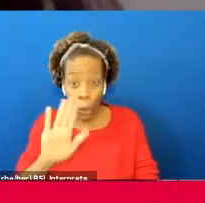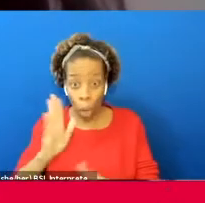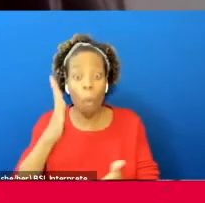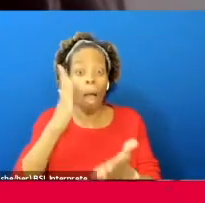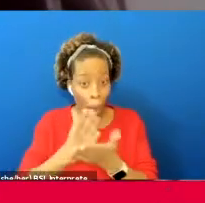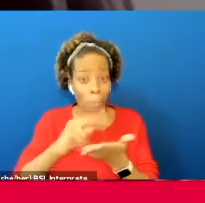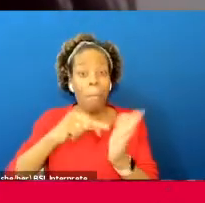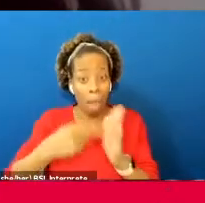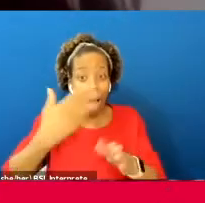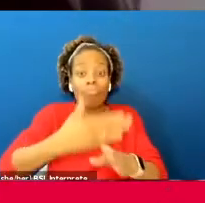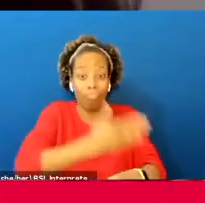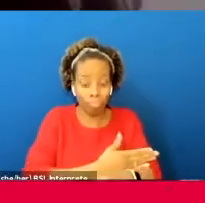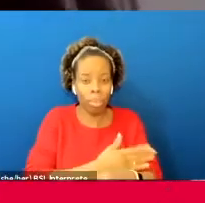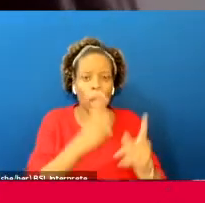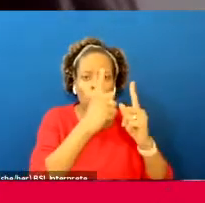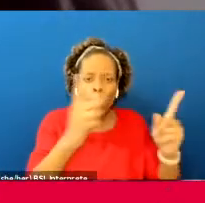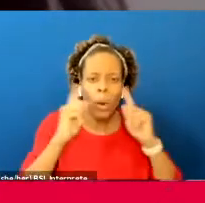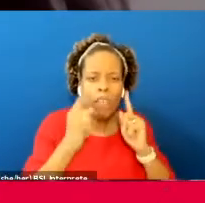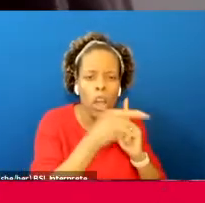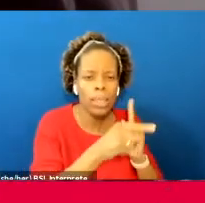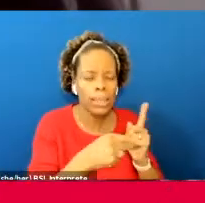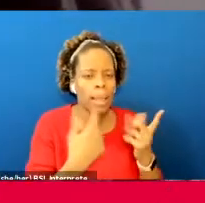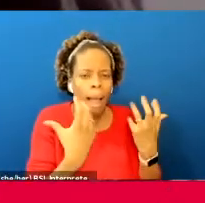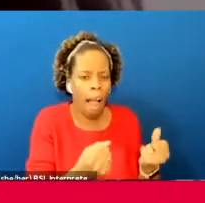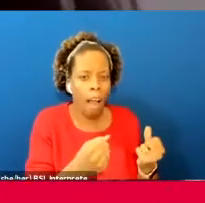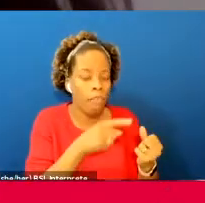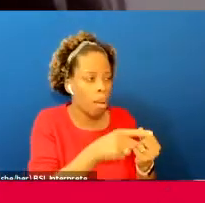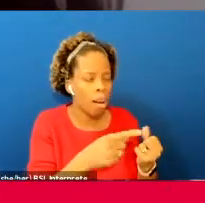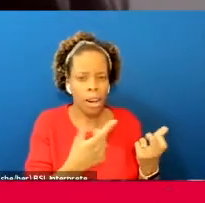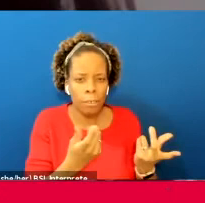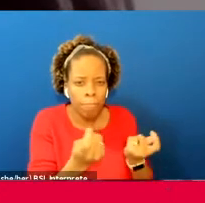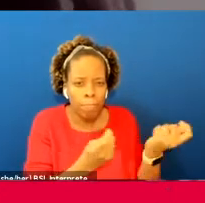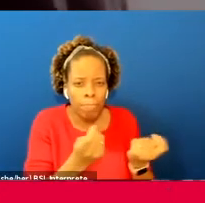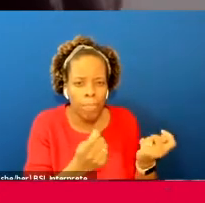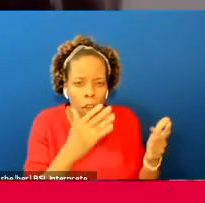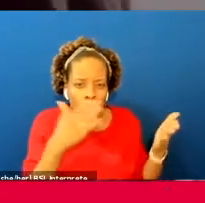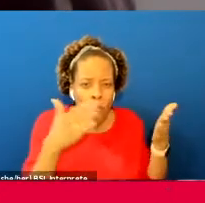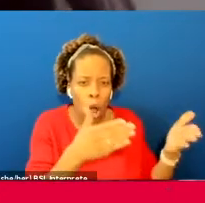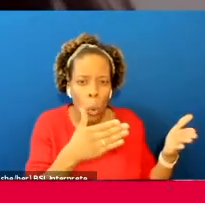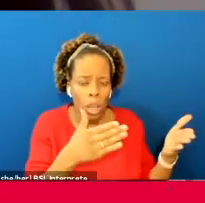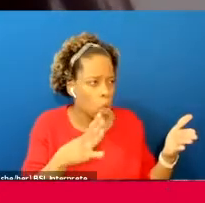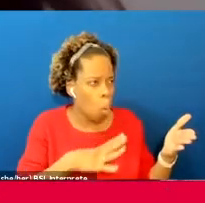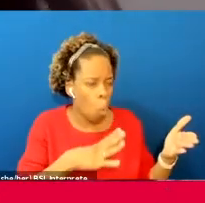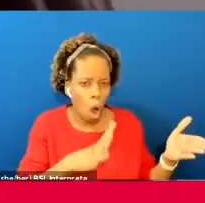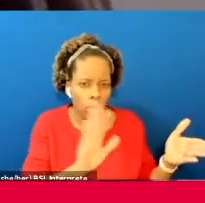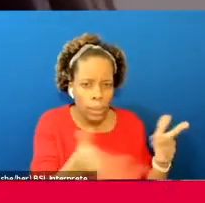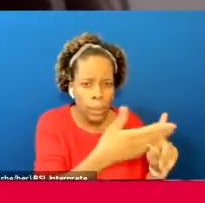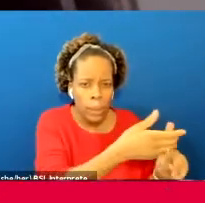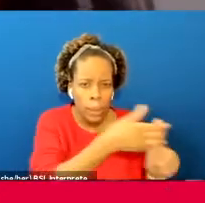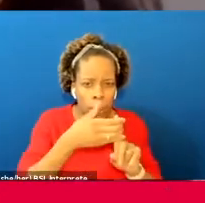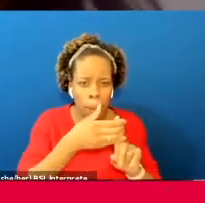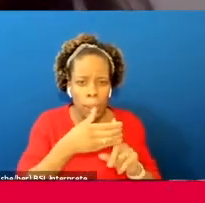cultivate an environment of focus, of imperialism, of being gatekept into studying only specific